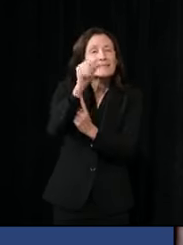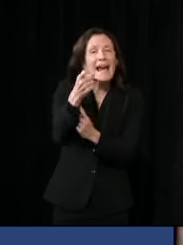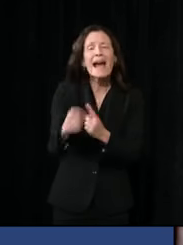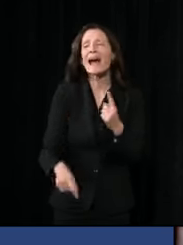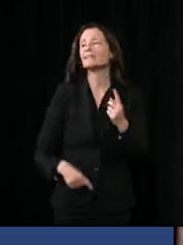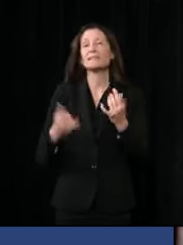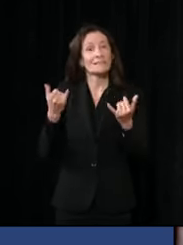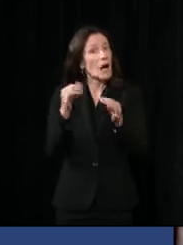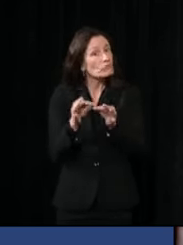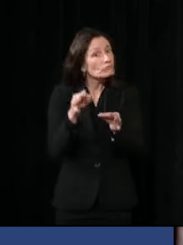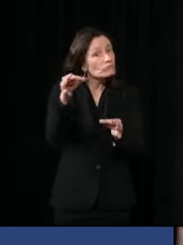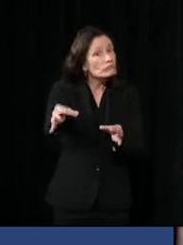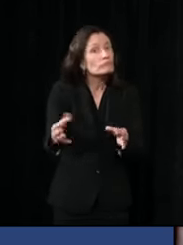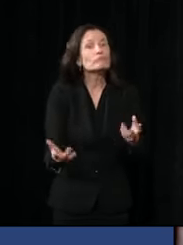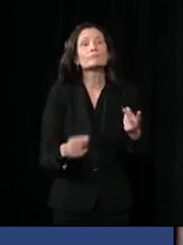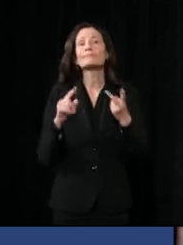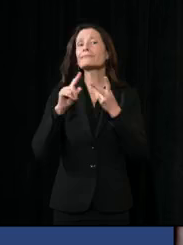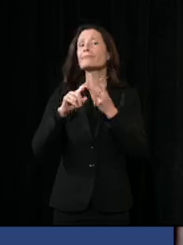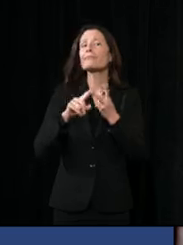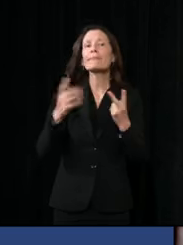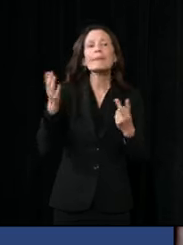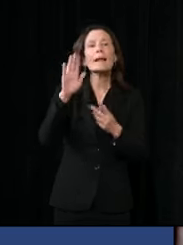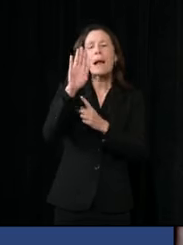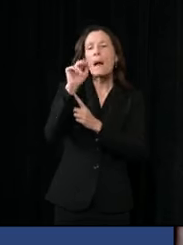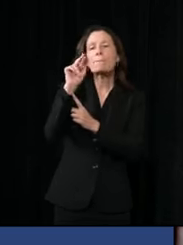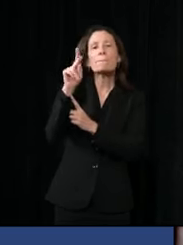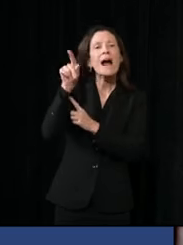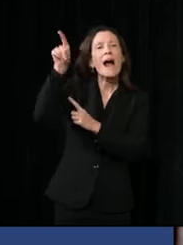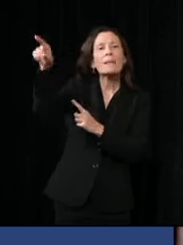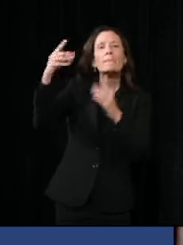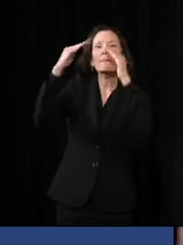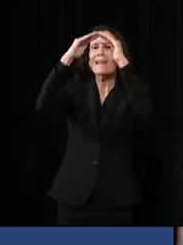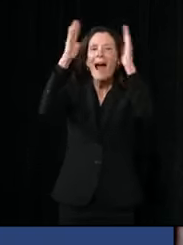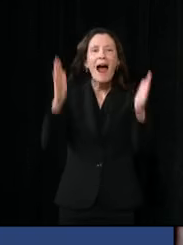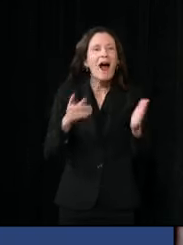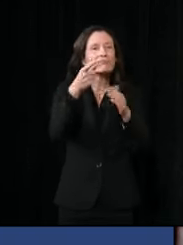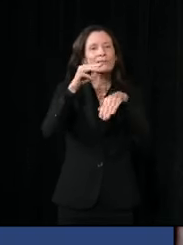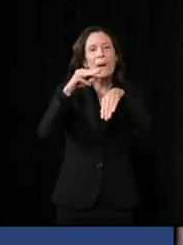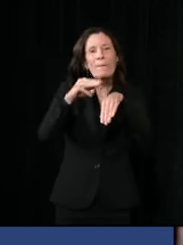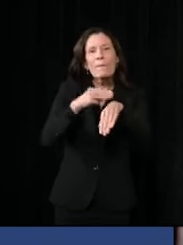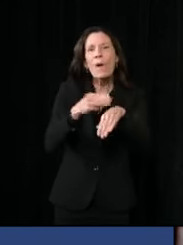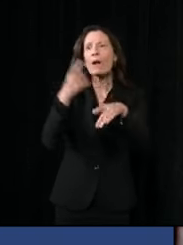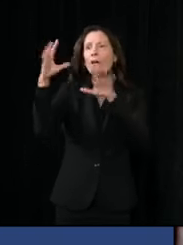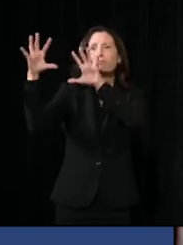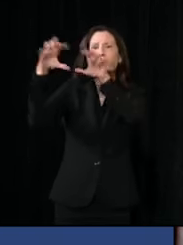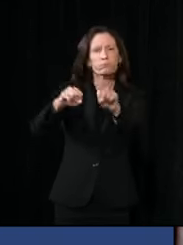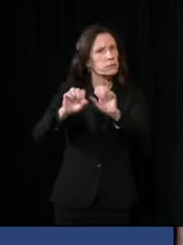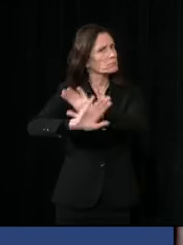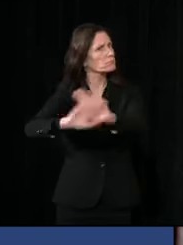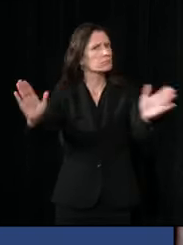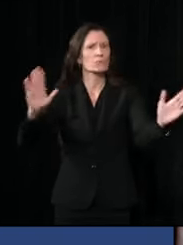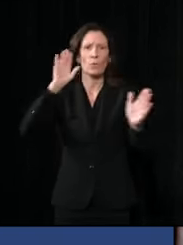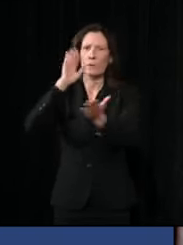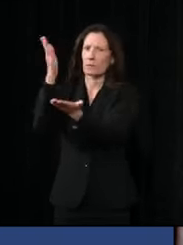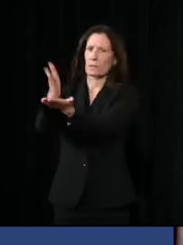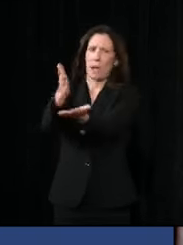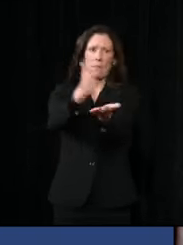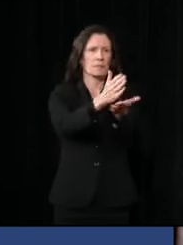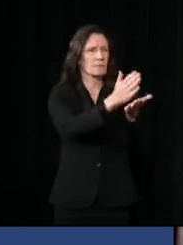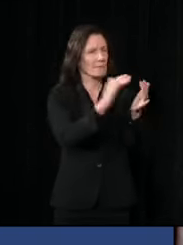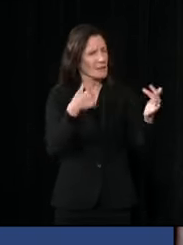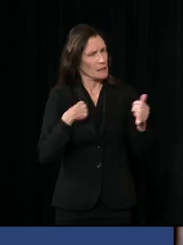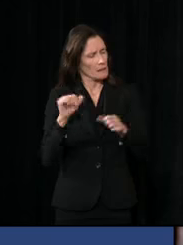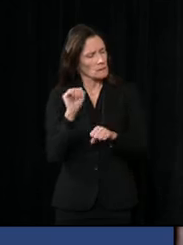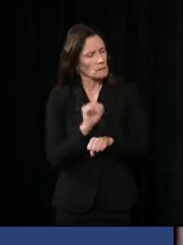protect people from foreclosures, evictions, late fees, and more. We've worked to provide millions of additional